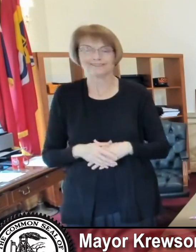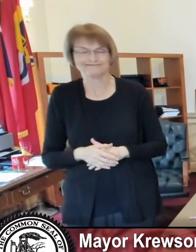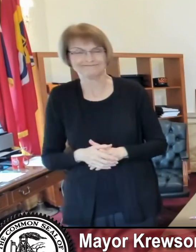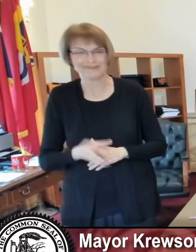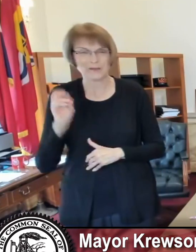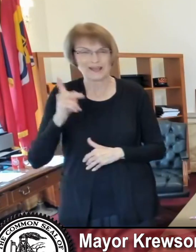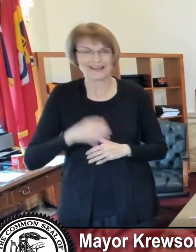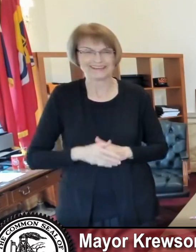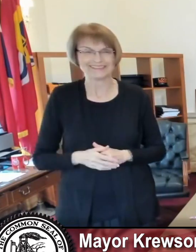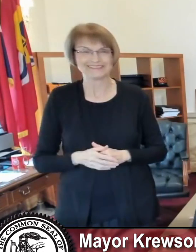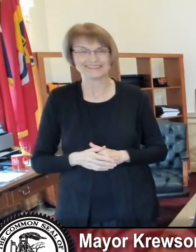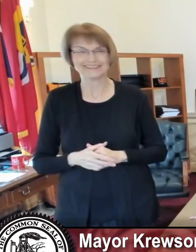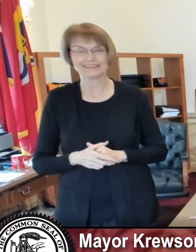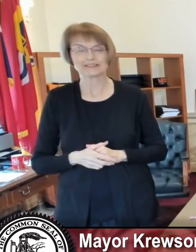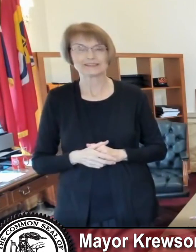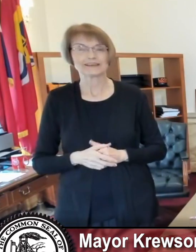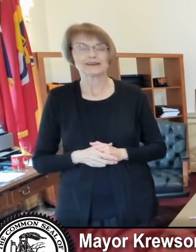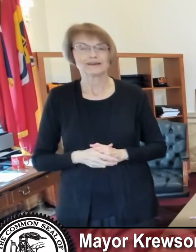Okay.